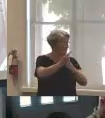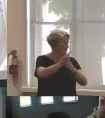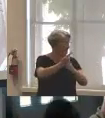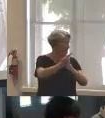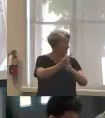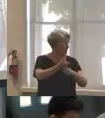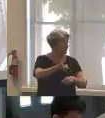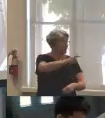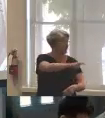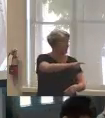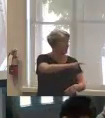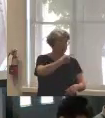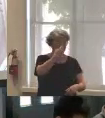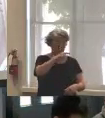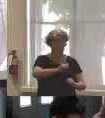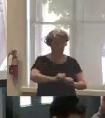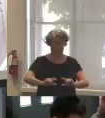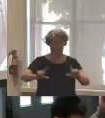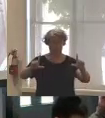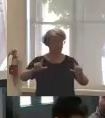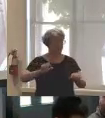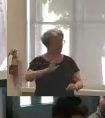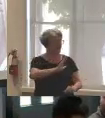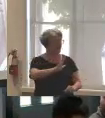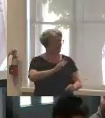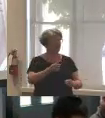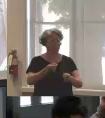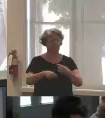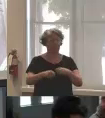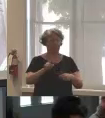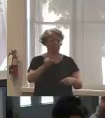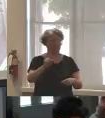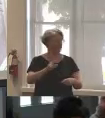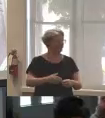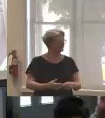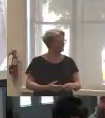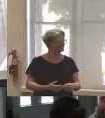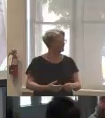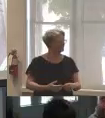Nagizade. If you don't mind, I will.